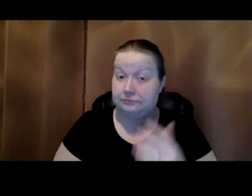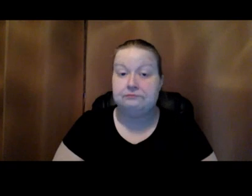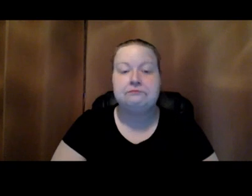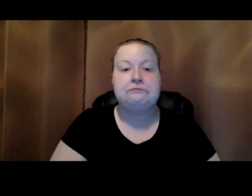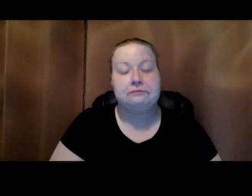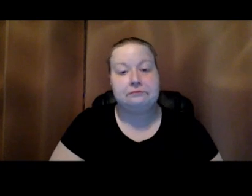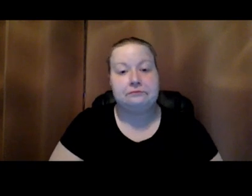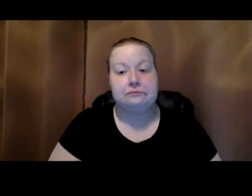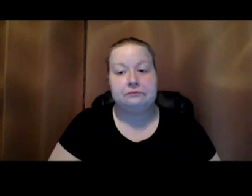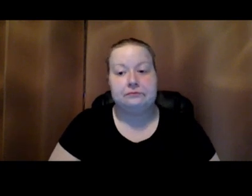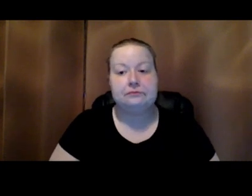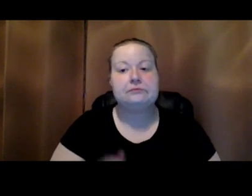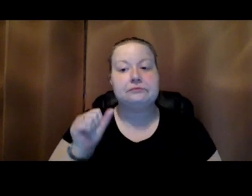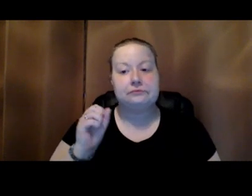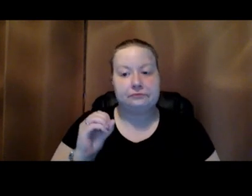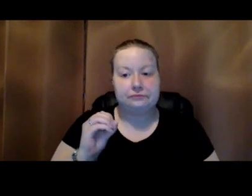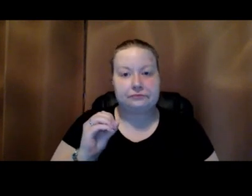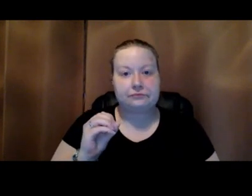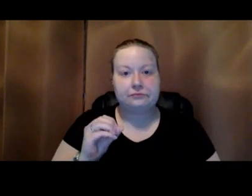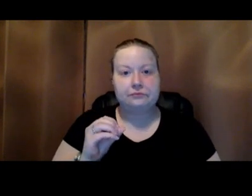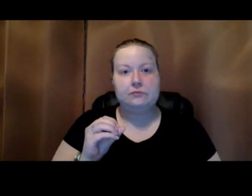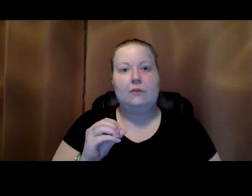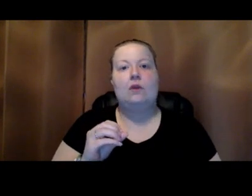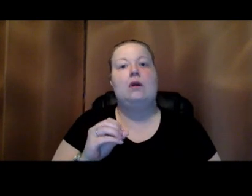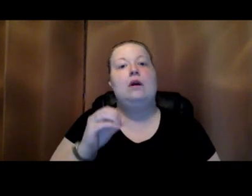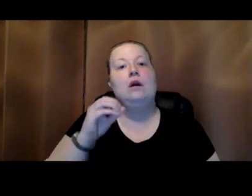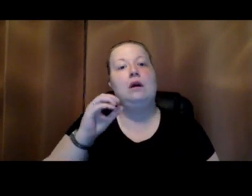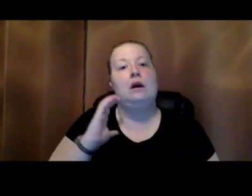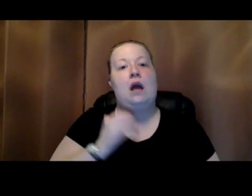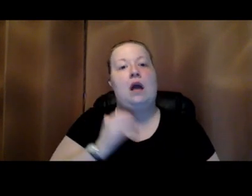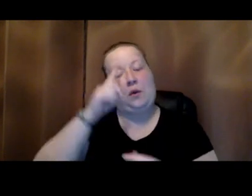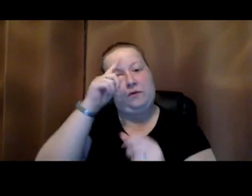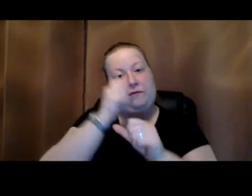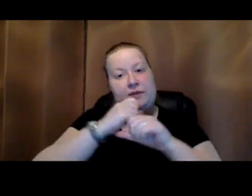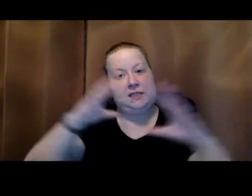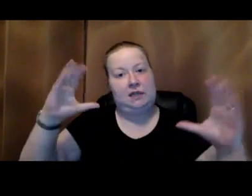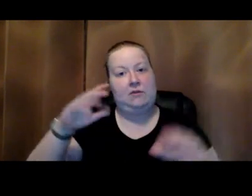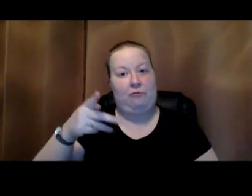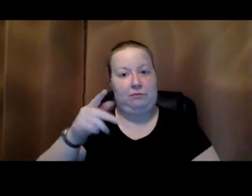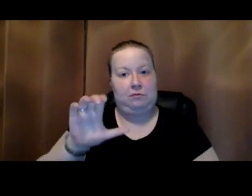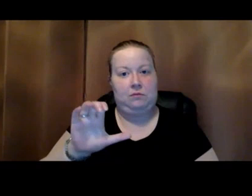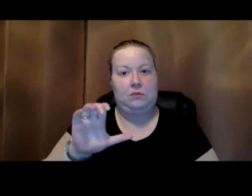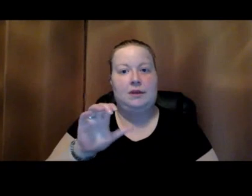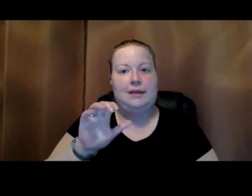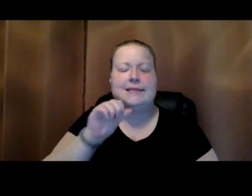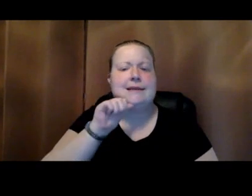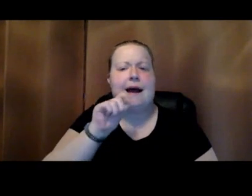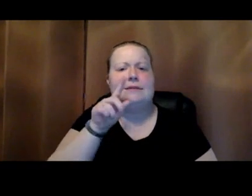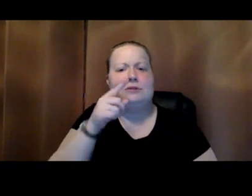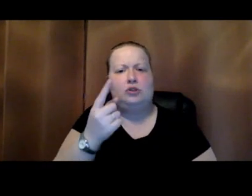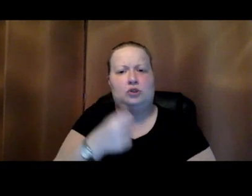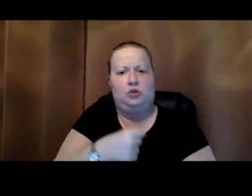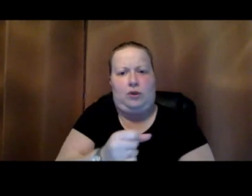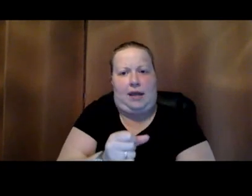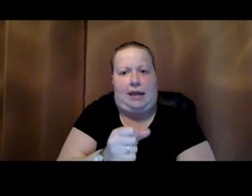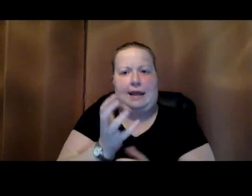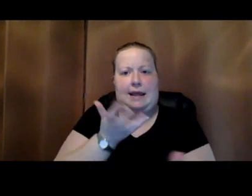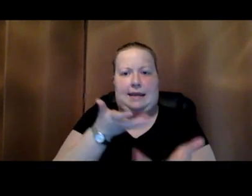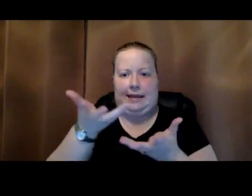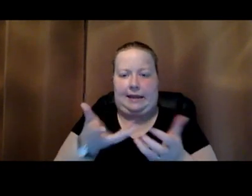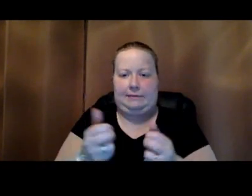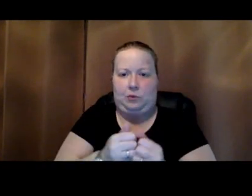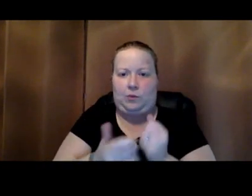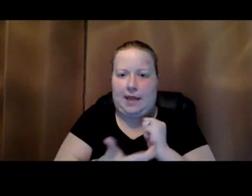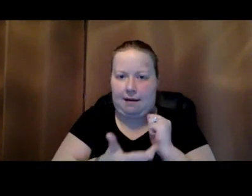So our vision for physical computing goes beyond creating the engagement with technology and creating an